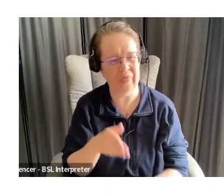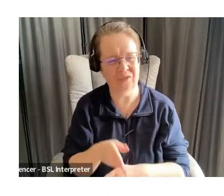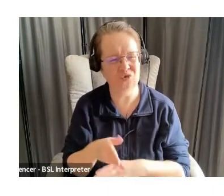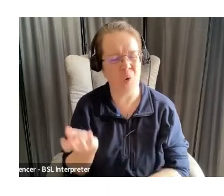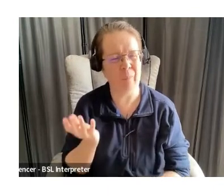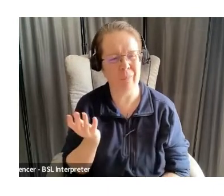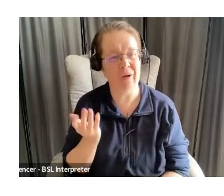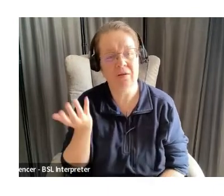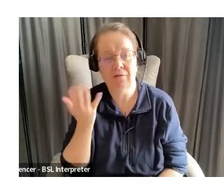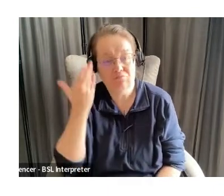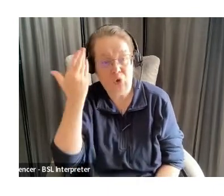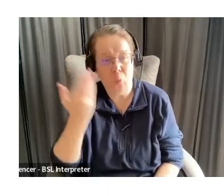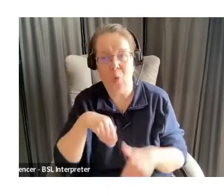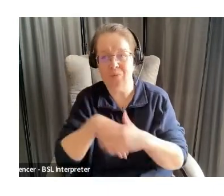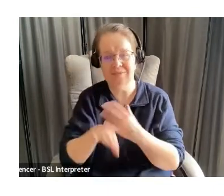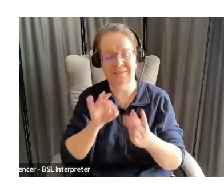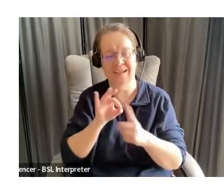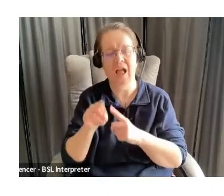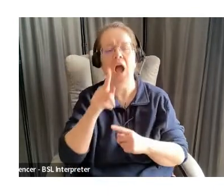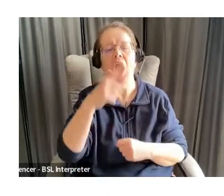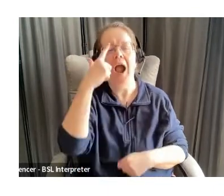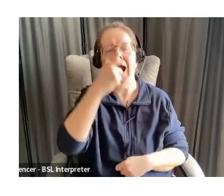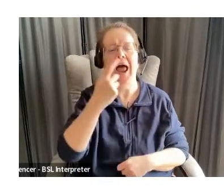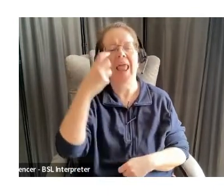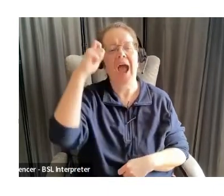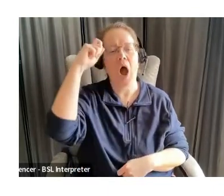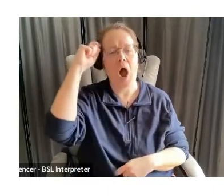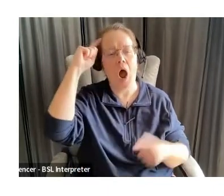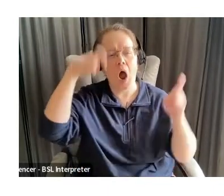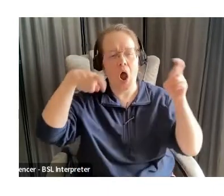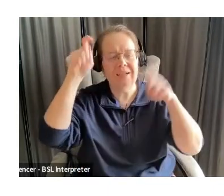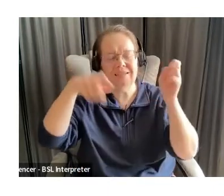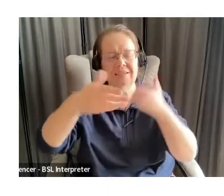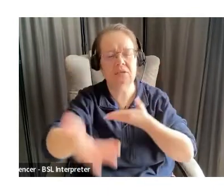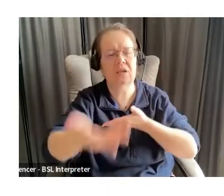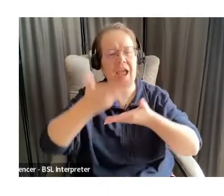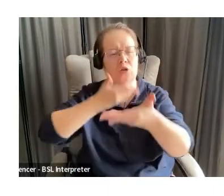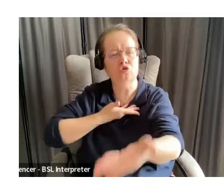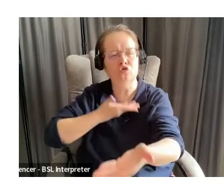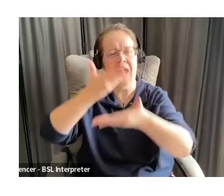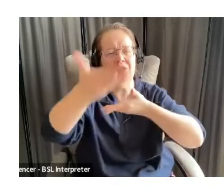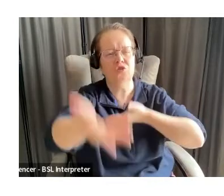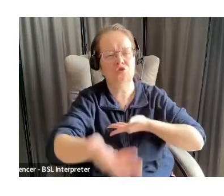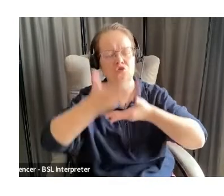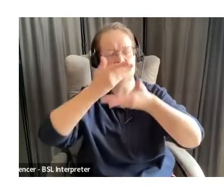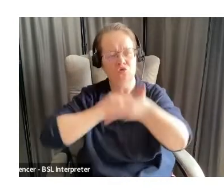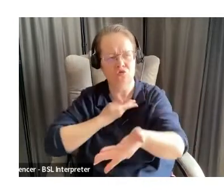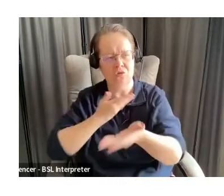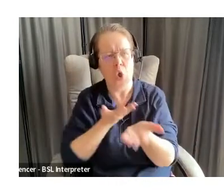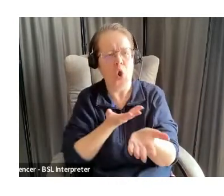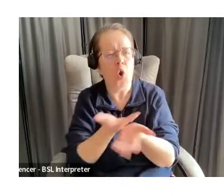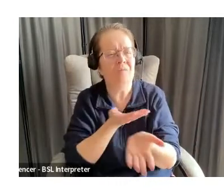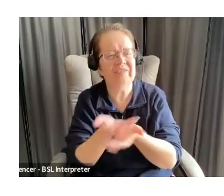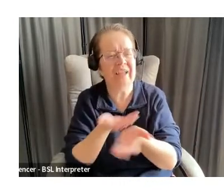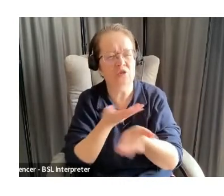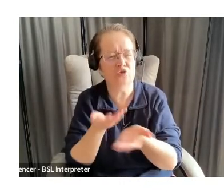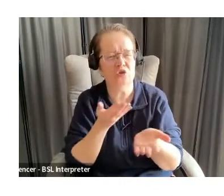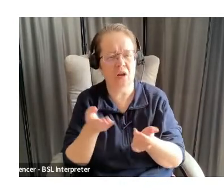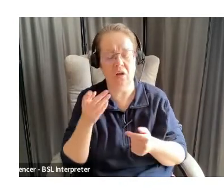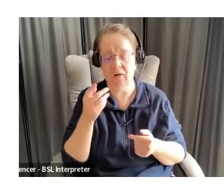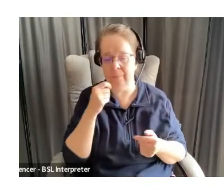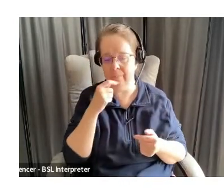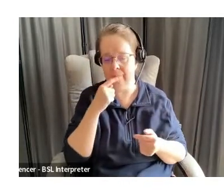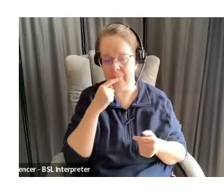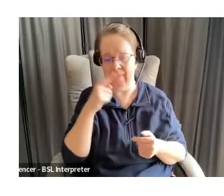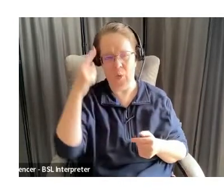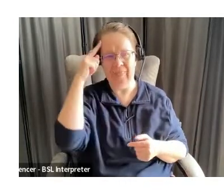you can see it as an exchange of ideas, an exchange of possibilities, having a conversation. Sometimes if you think of